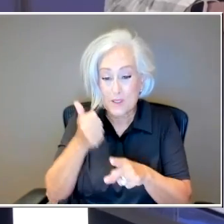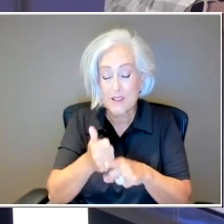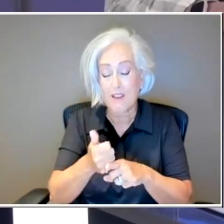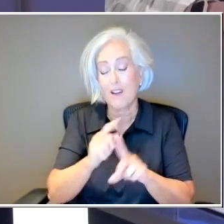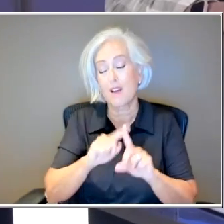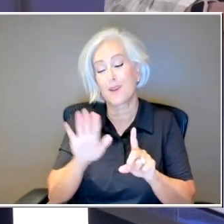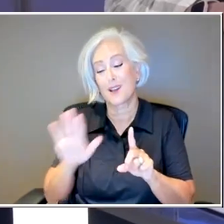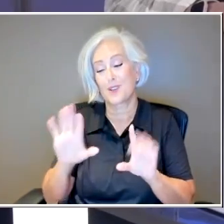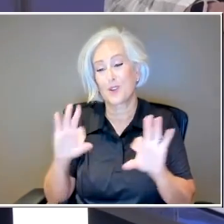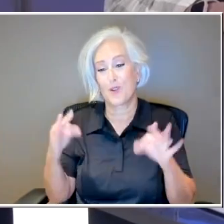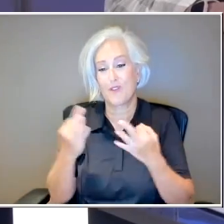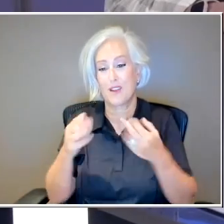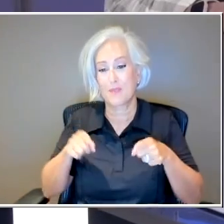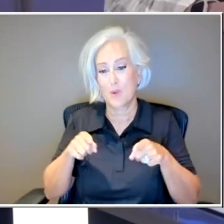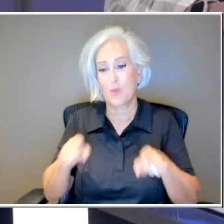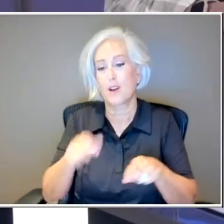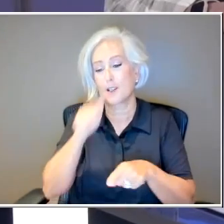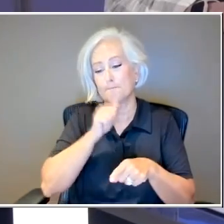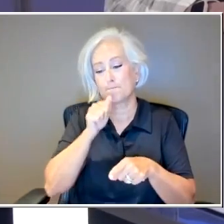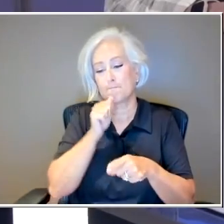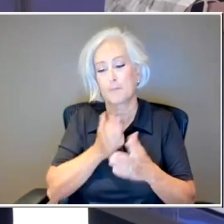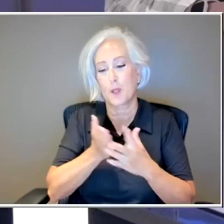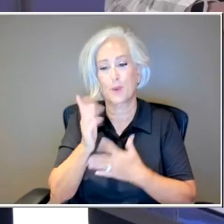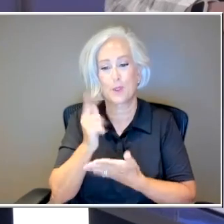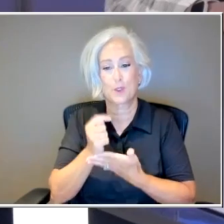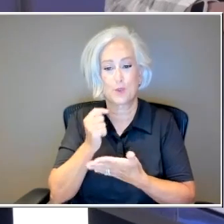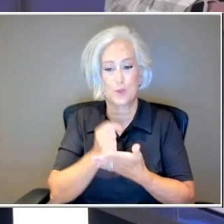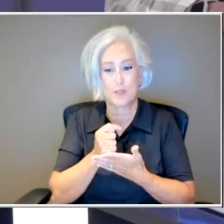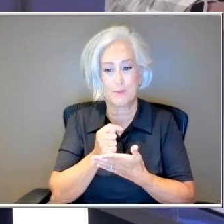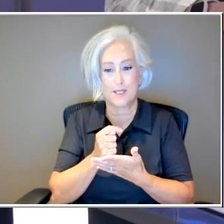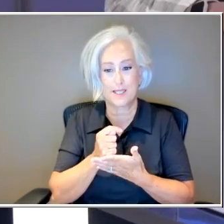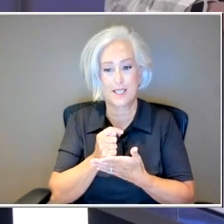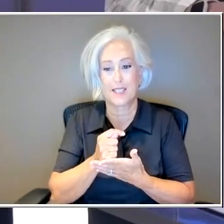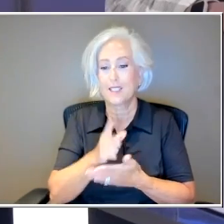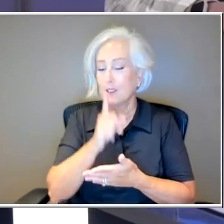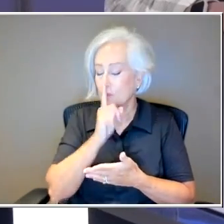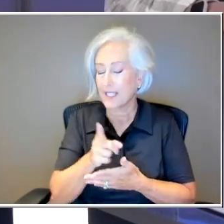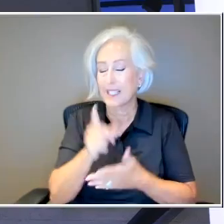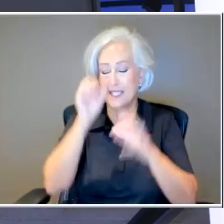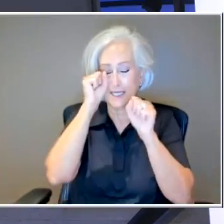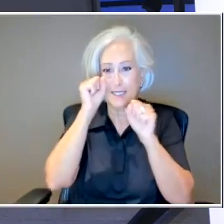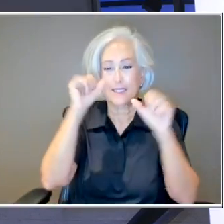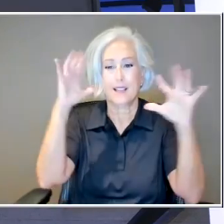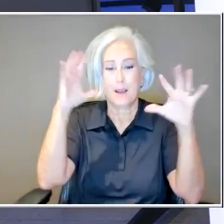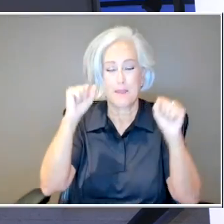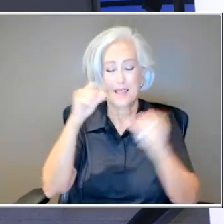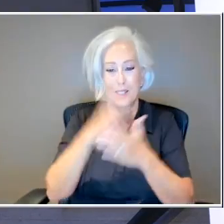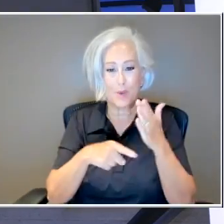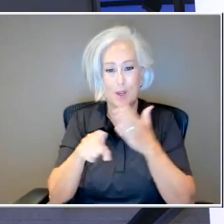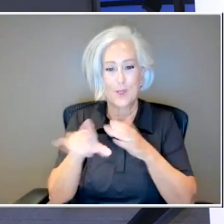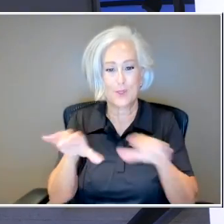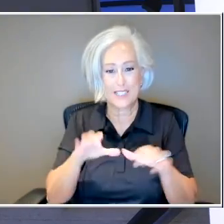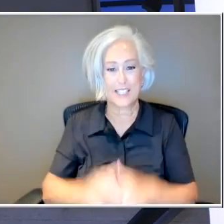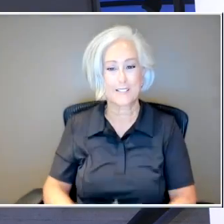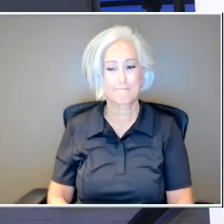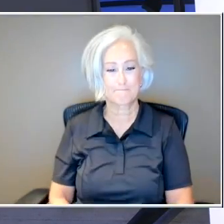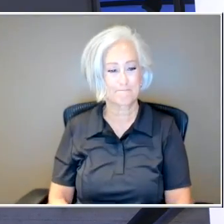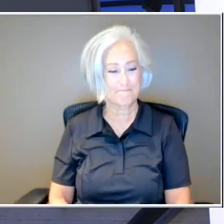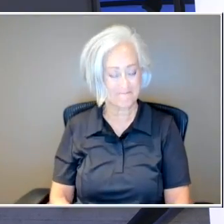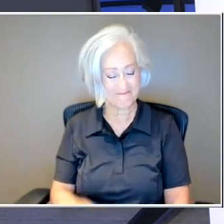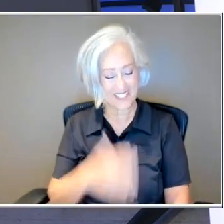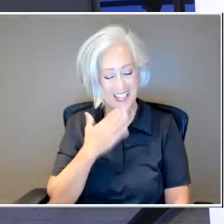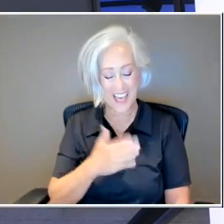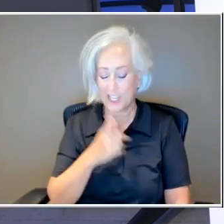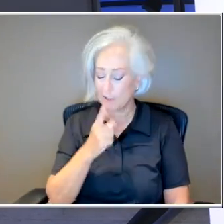while you were going through treatment. It's absolutely unbelievable what you did. So thank you. I had to do it. Yeah. You said it,